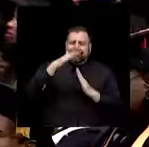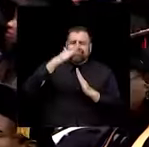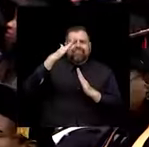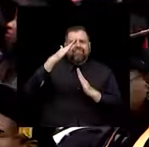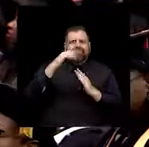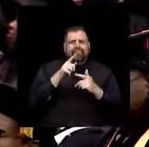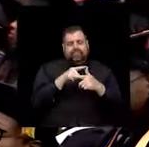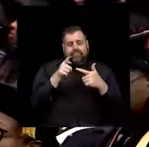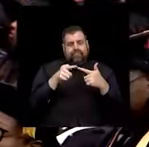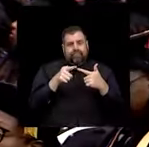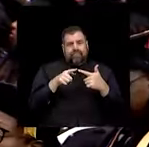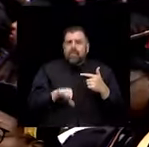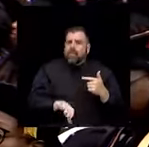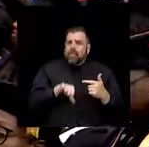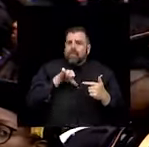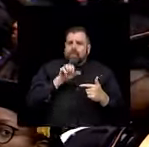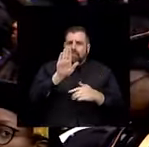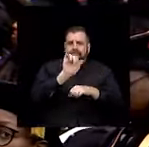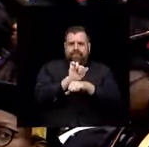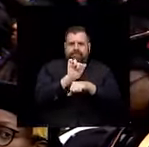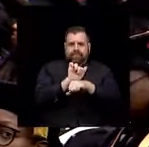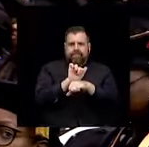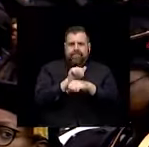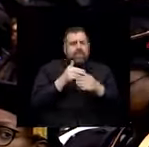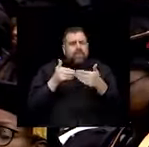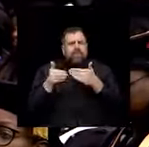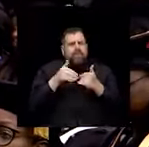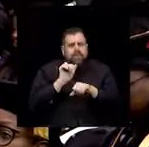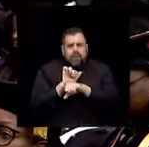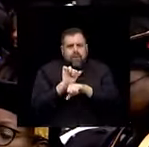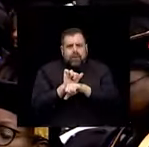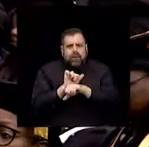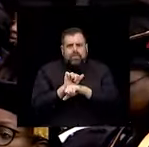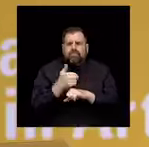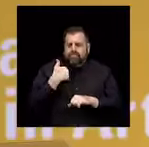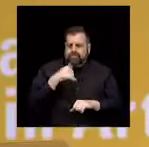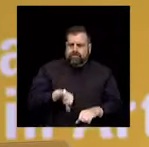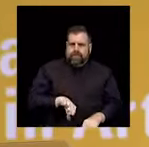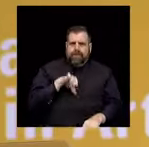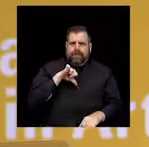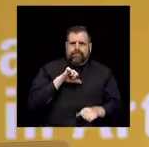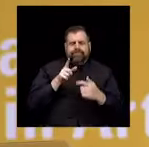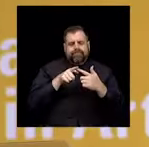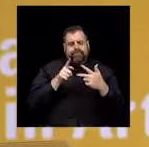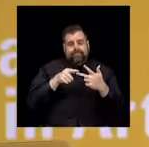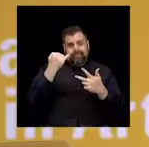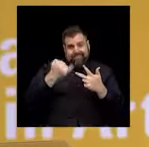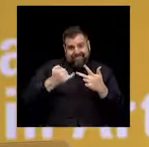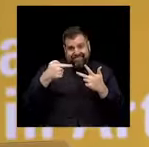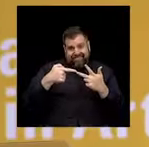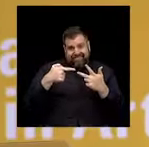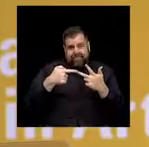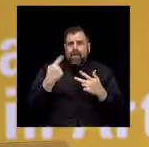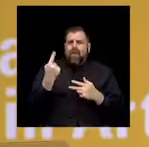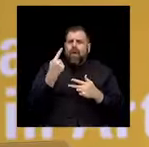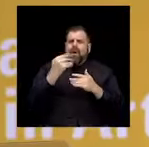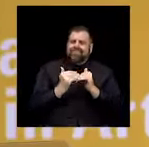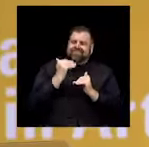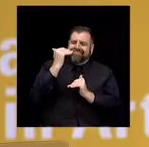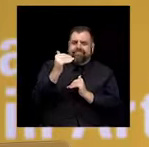Next, have pride in your work, no matter what that work is. Last, always go the extra